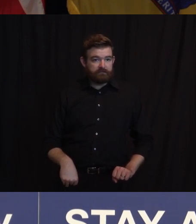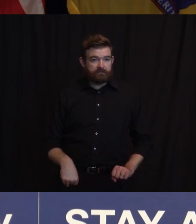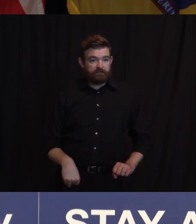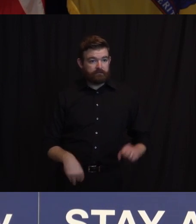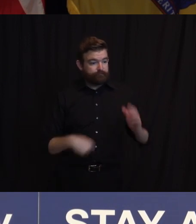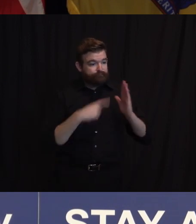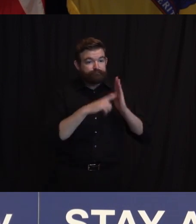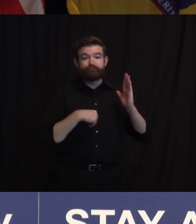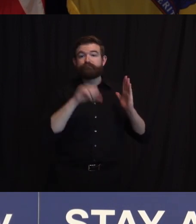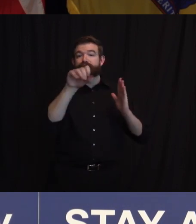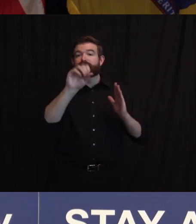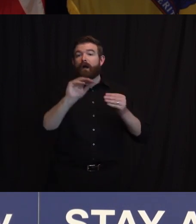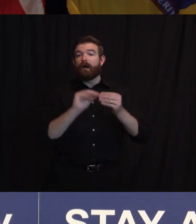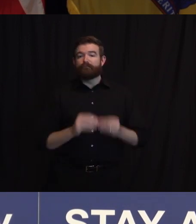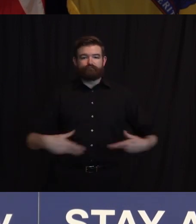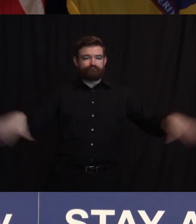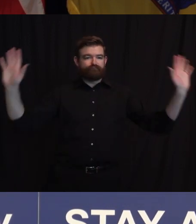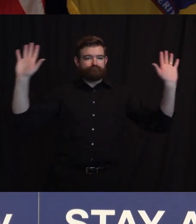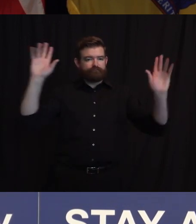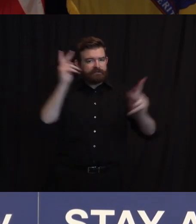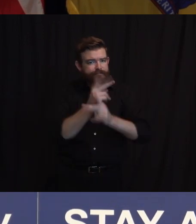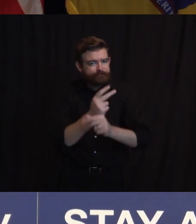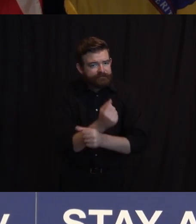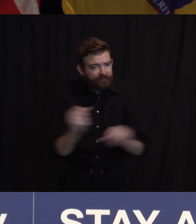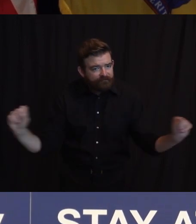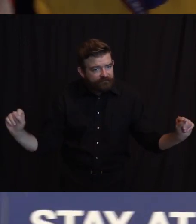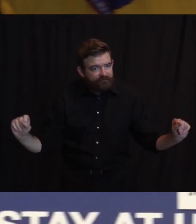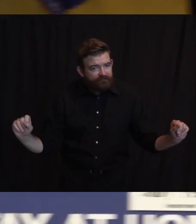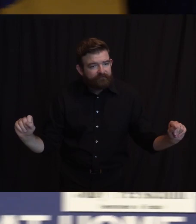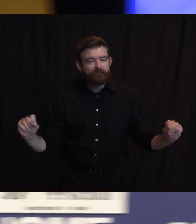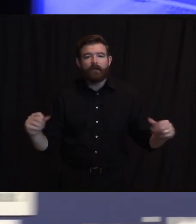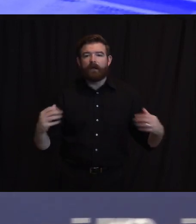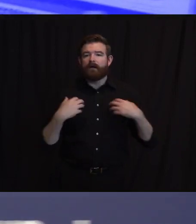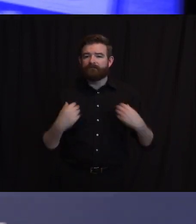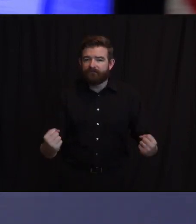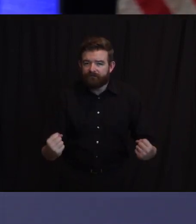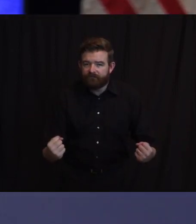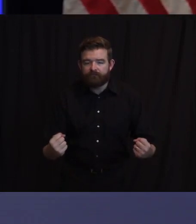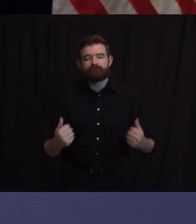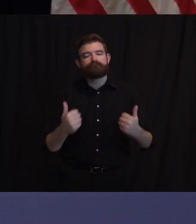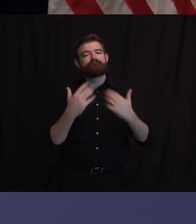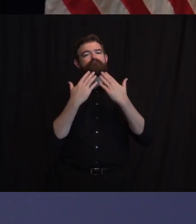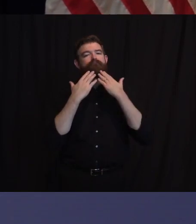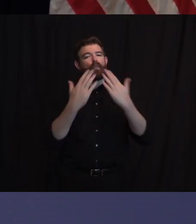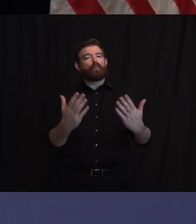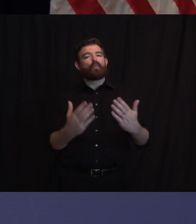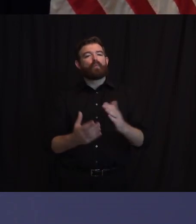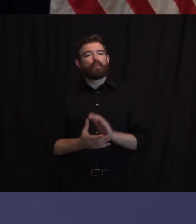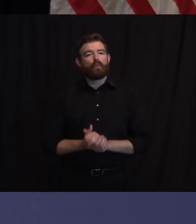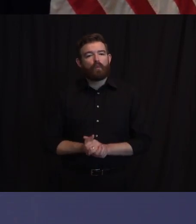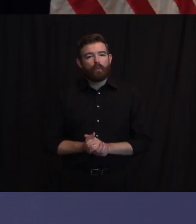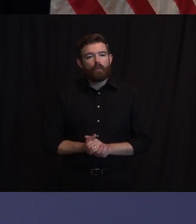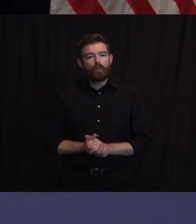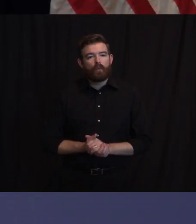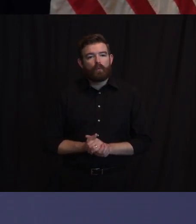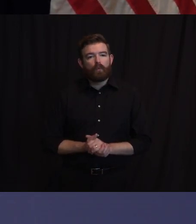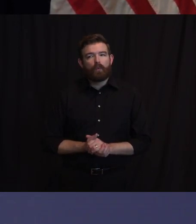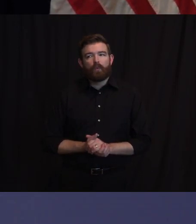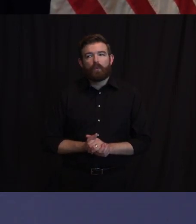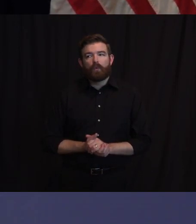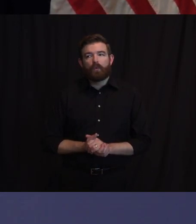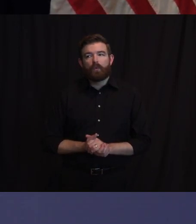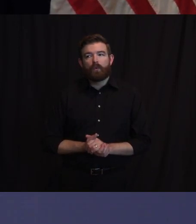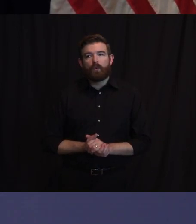report. Stay connected, stay safe, and stay healthy. Thank you. Judy, we discussed earlier, I'd love to get Ed